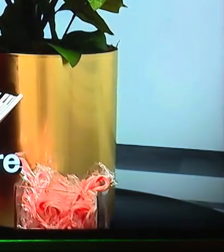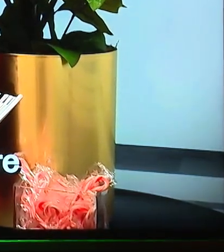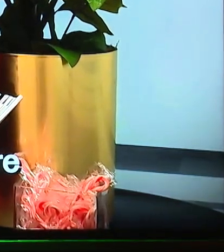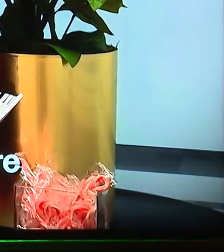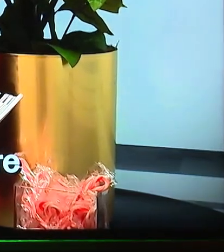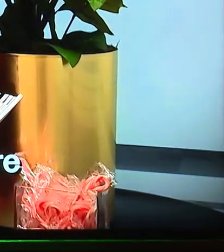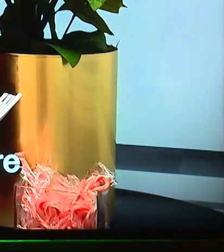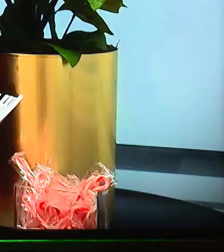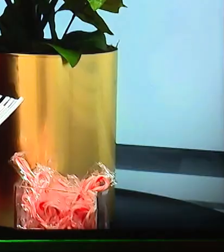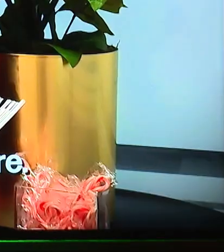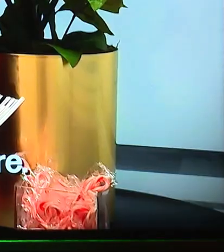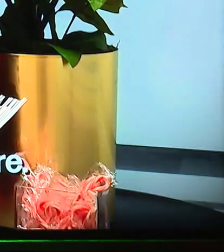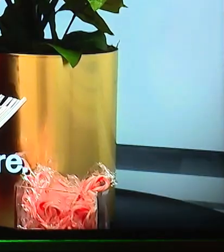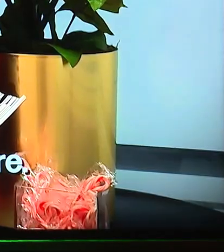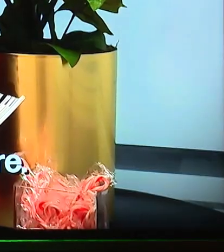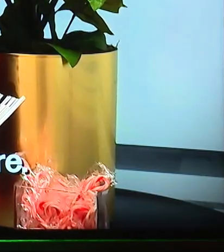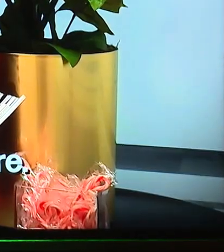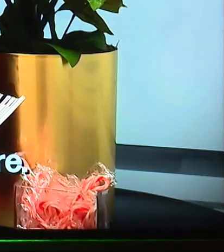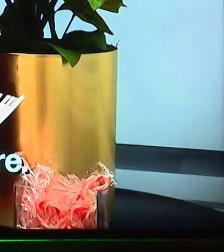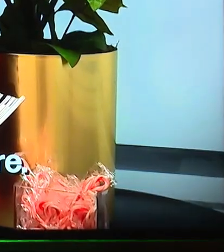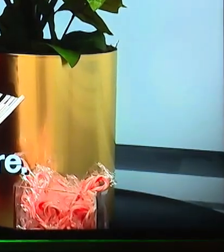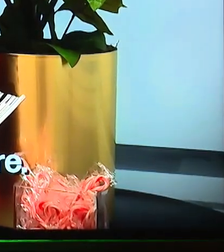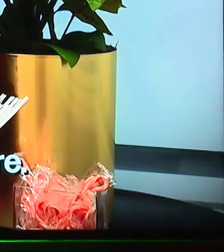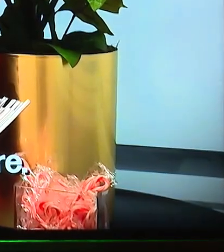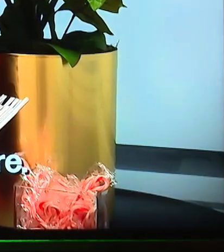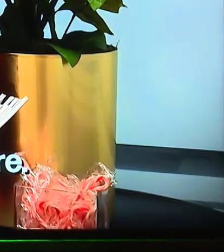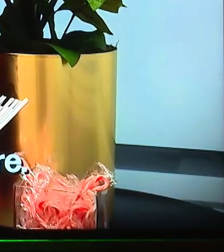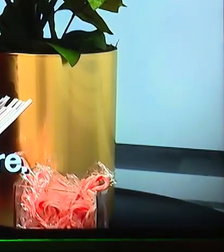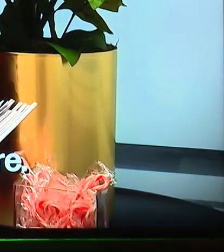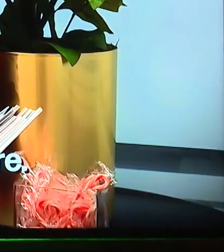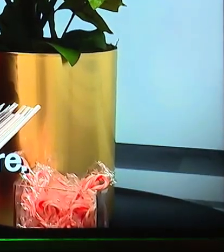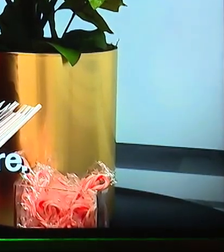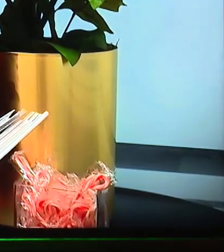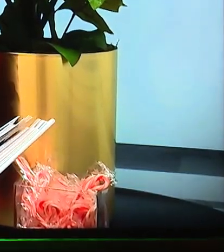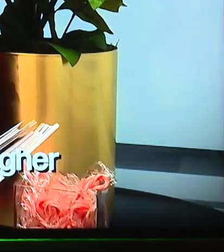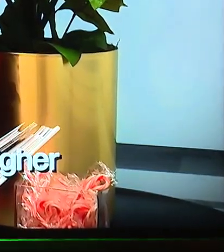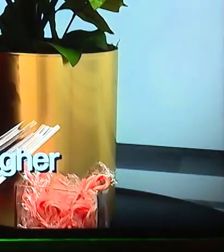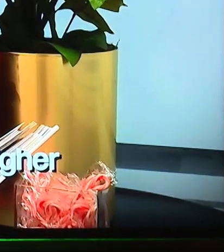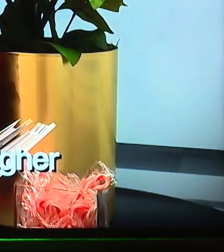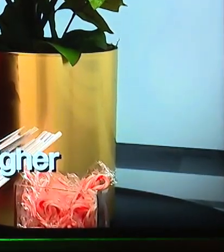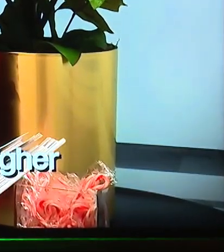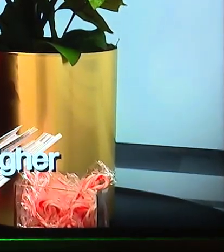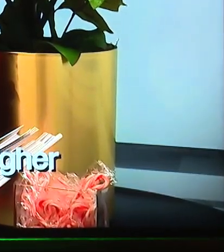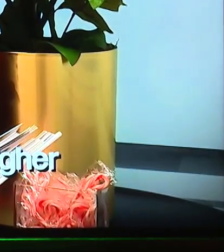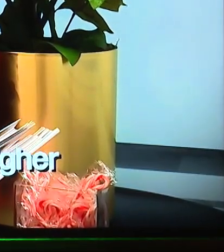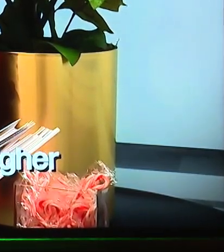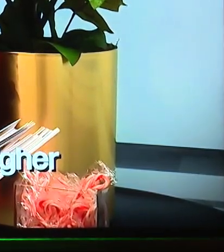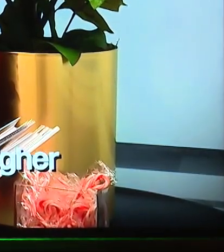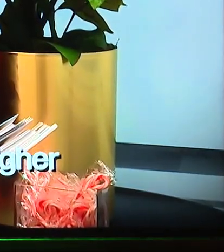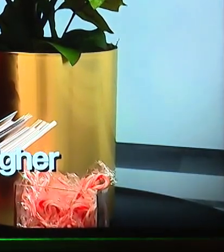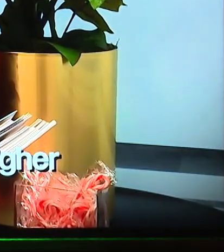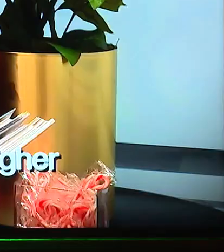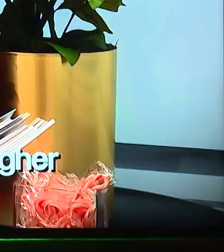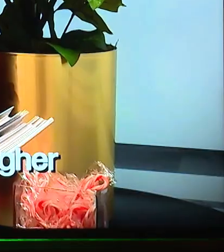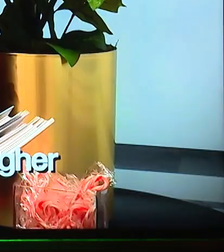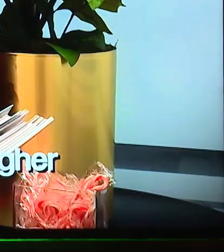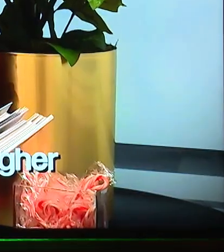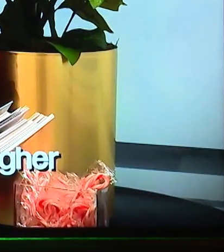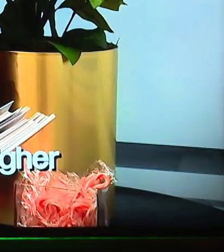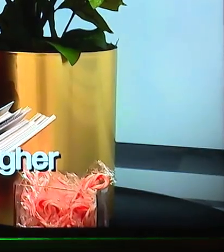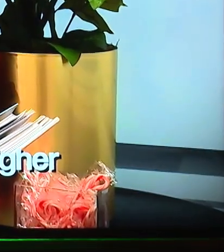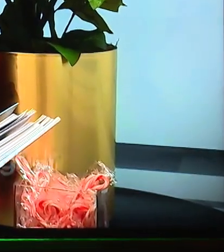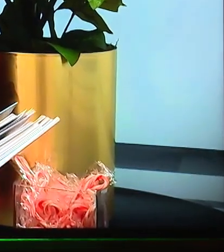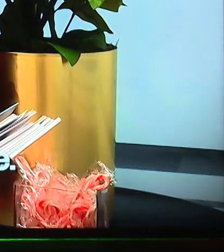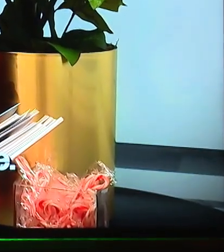surprises in store. More magic is coming. There's wonder galore. So mark your spot early. Let spirits take you